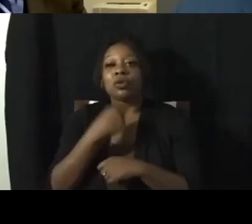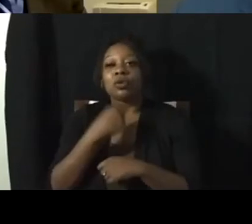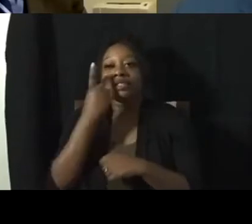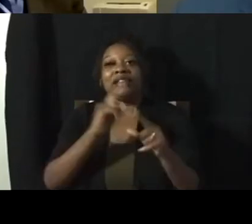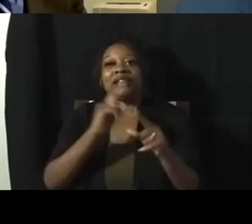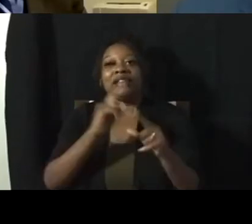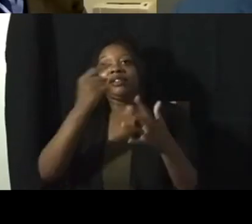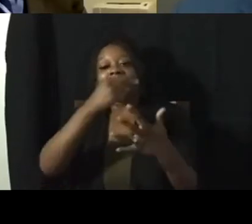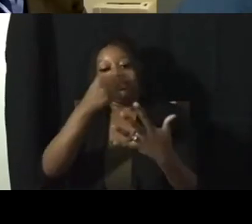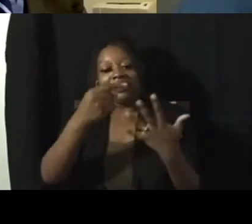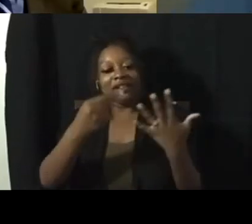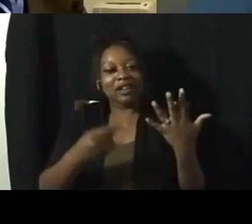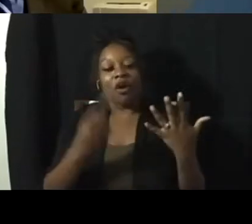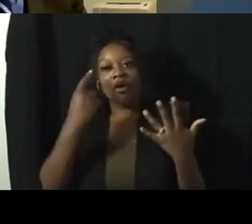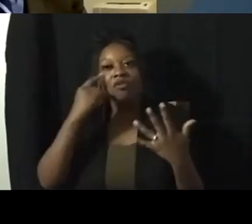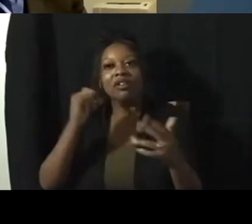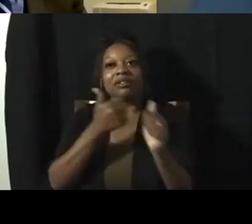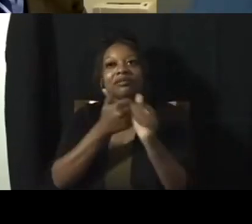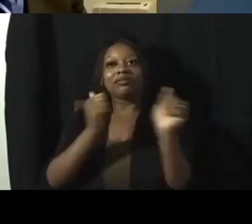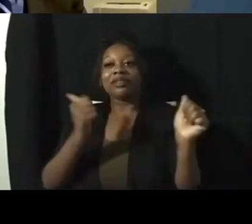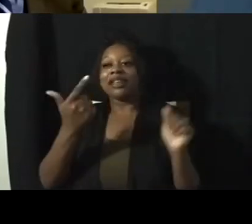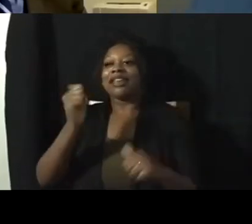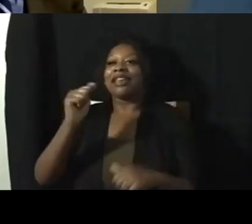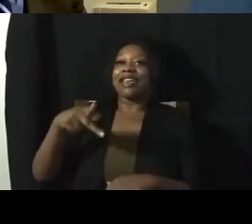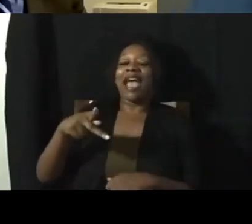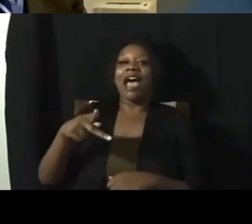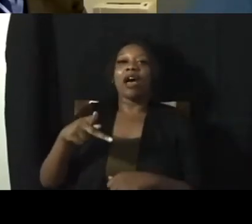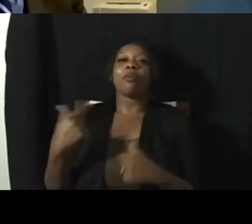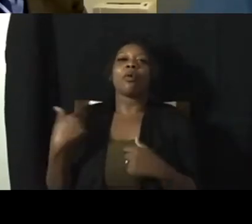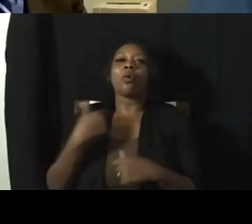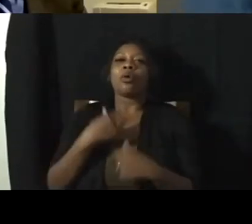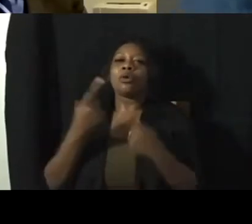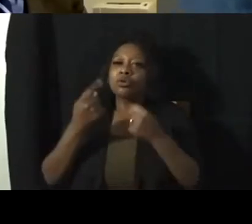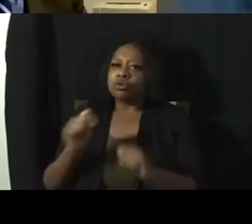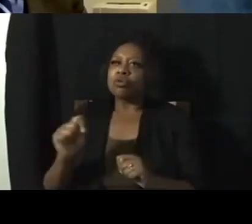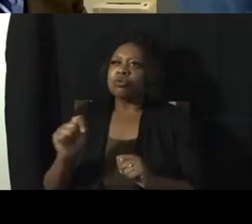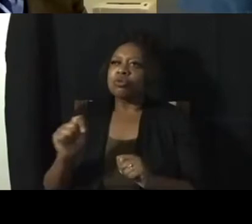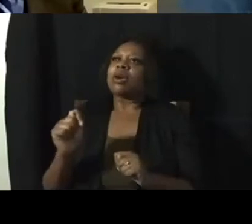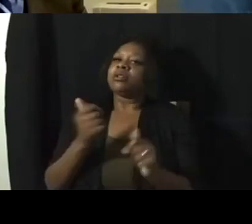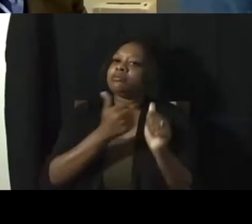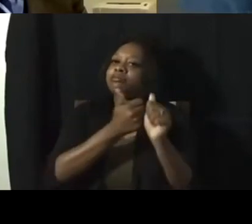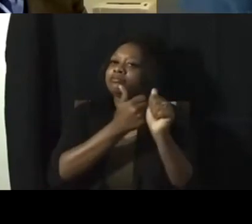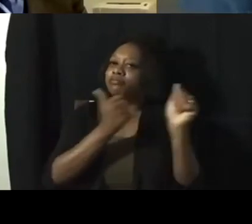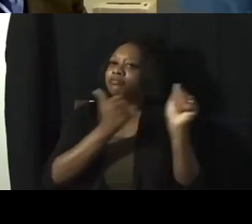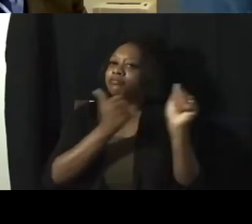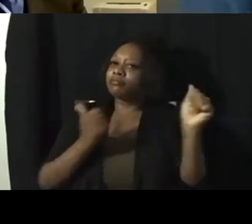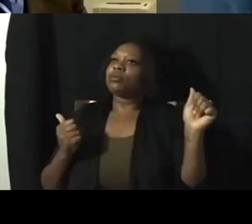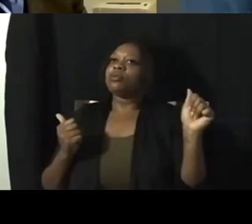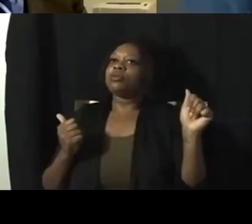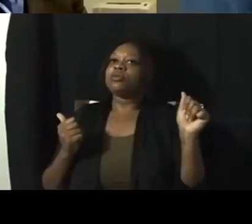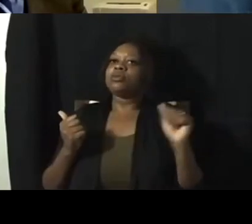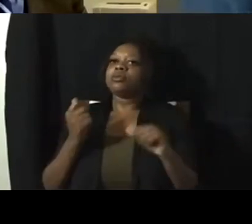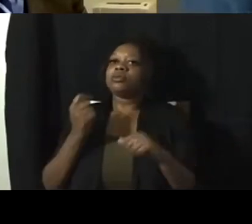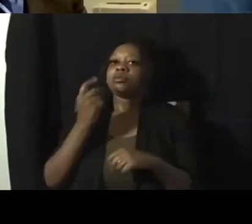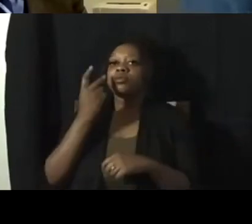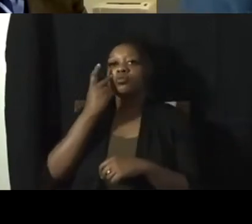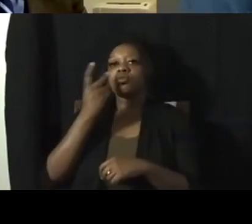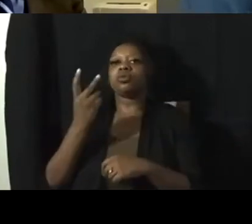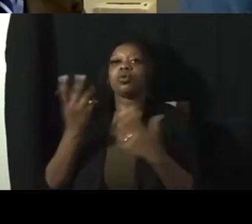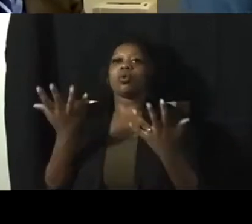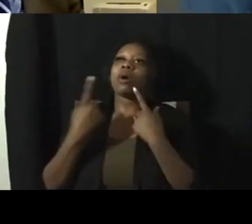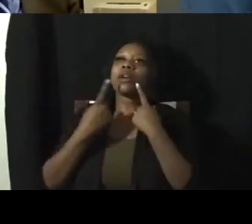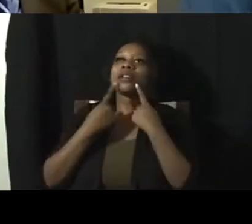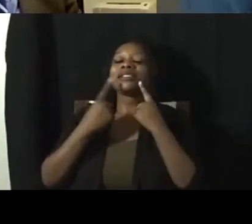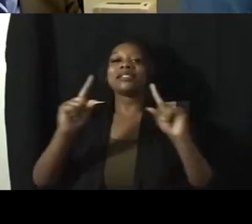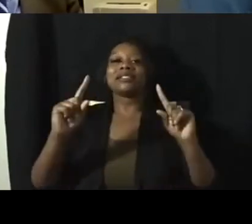exist, trying to move us away from looking at just what a successful outcome and those